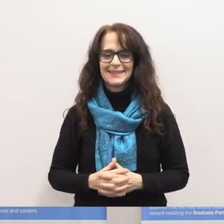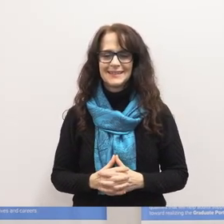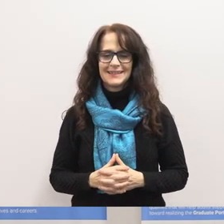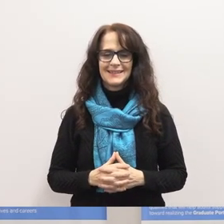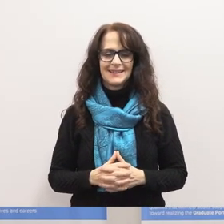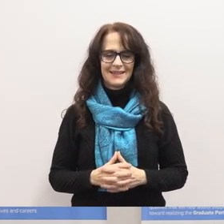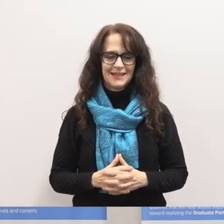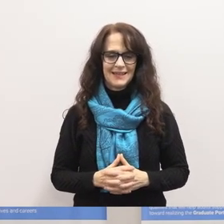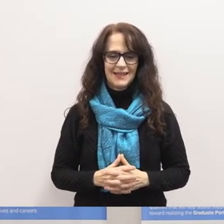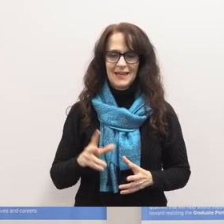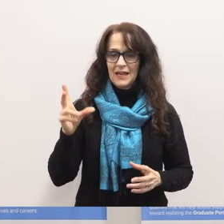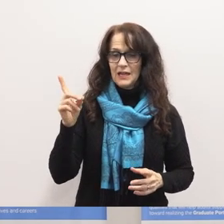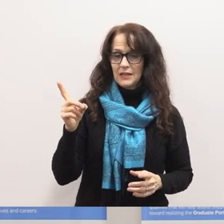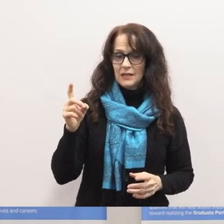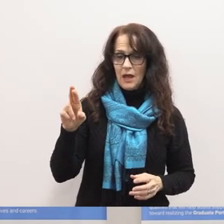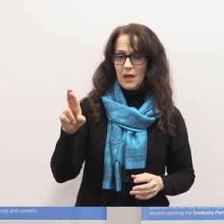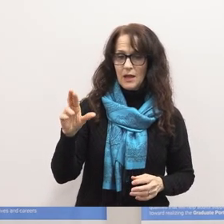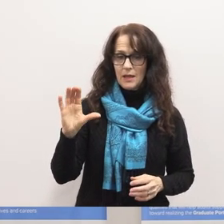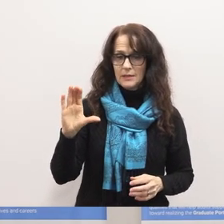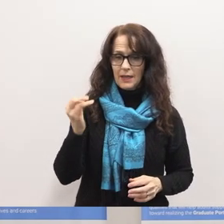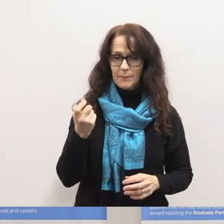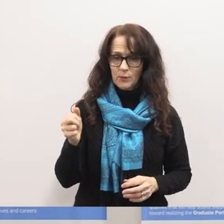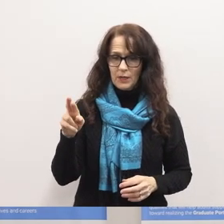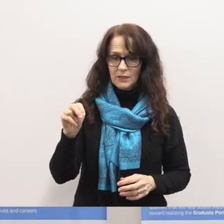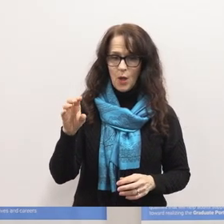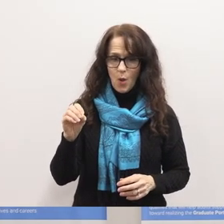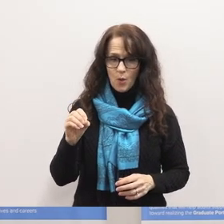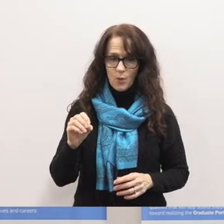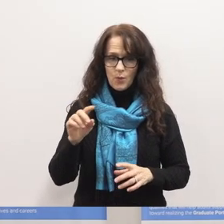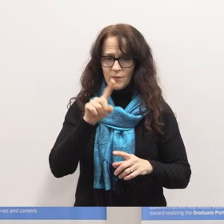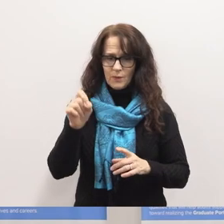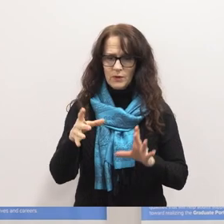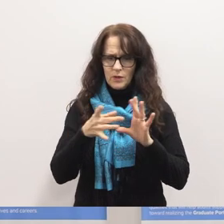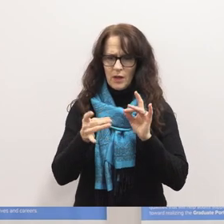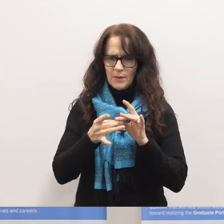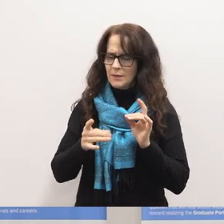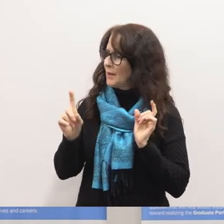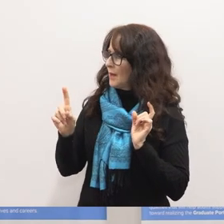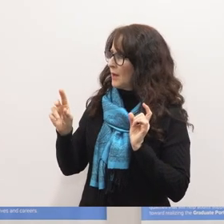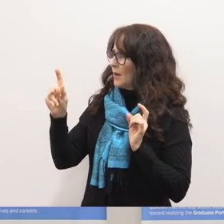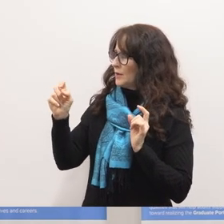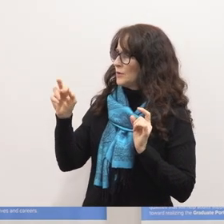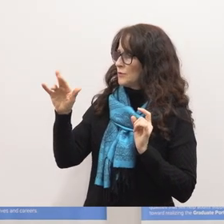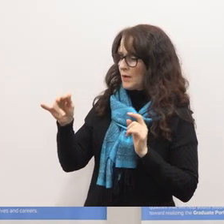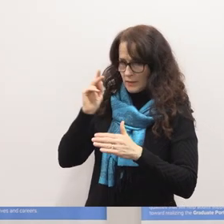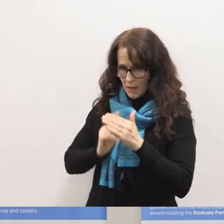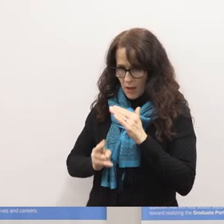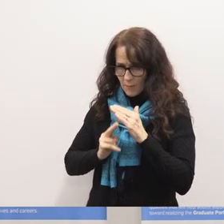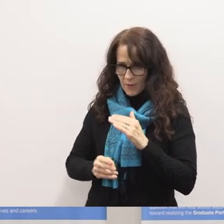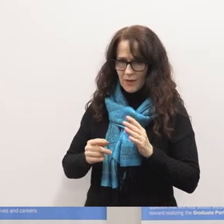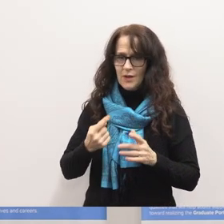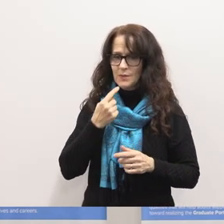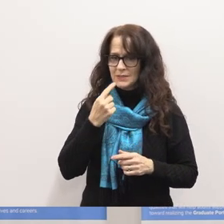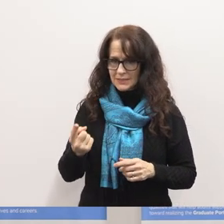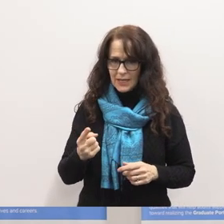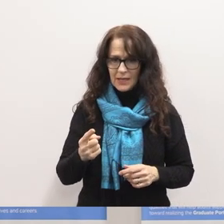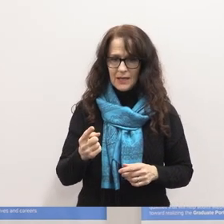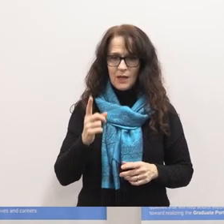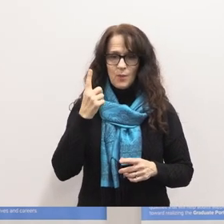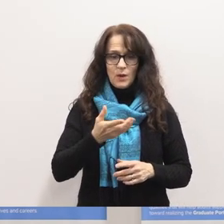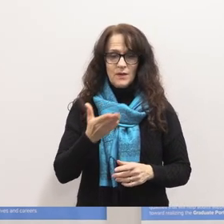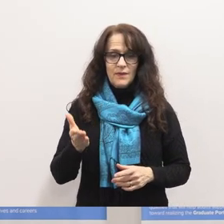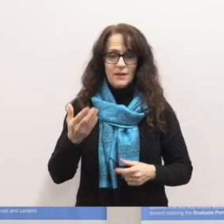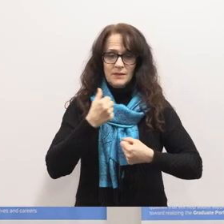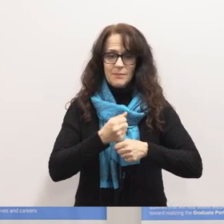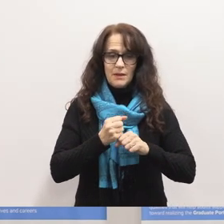but Dr. Camarino has a question or comment or something. Yeah, something. Trey is very humble. I just want to share that one of the things that